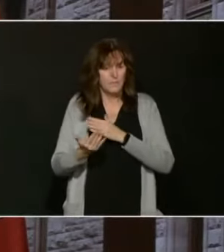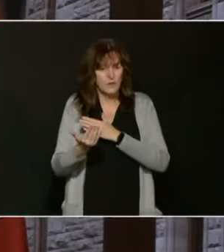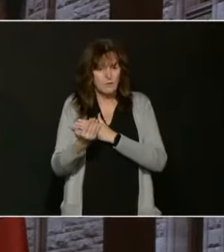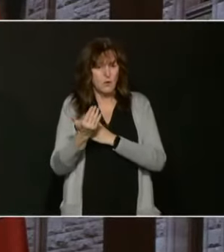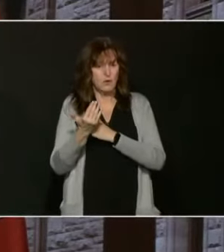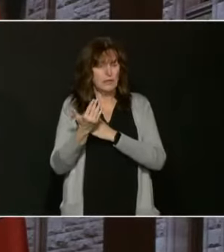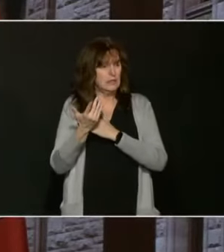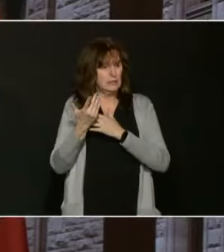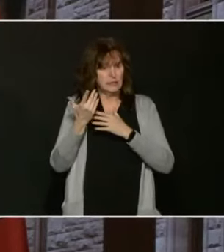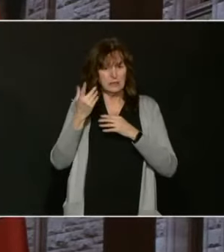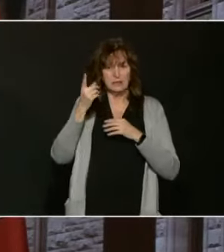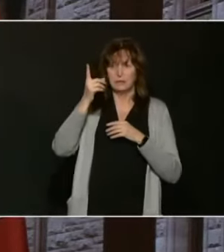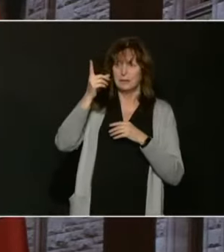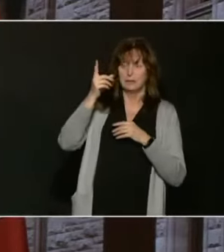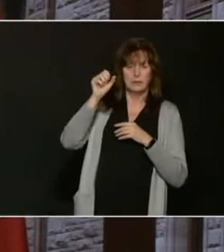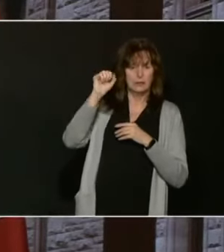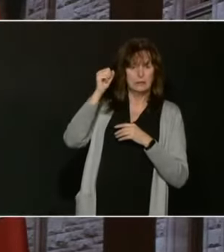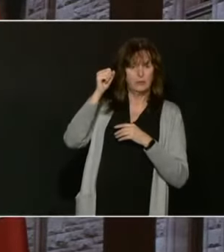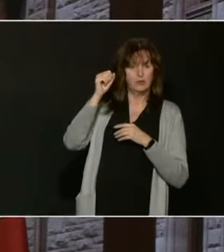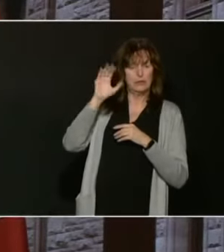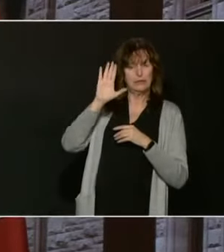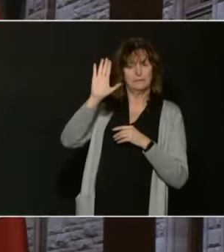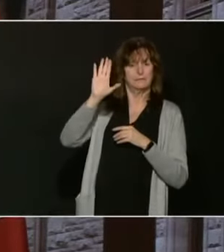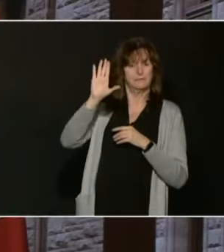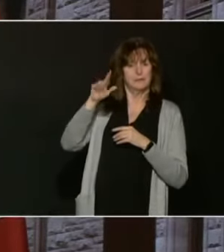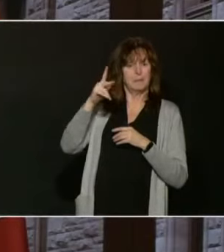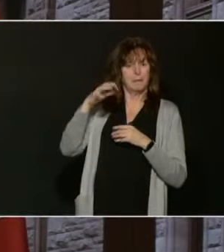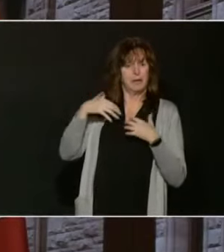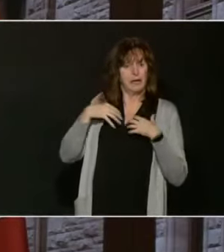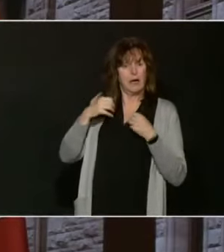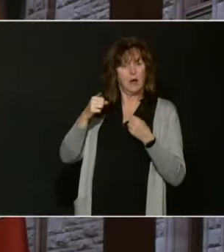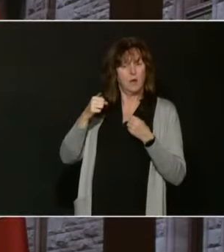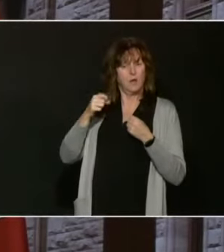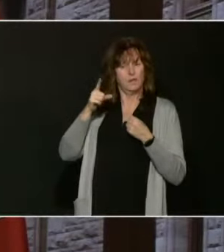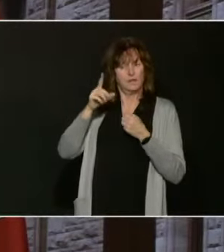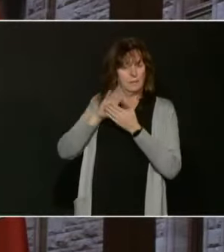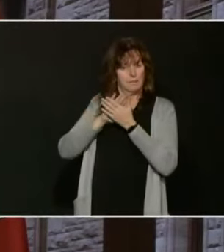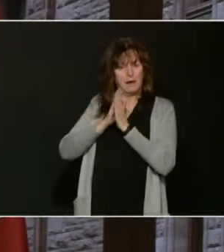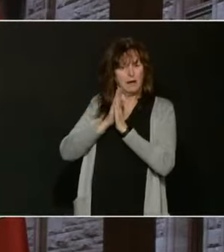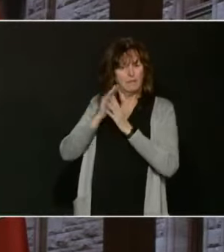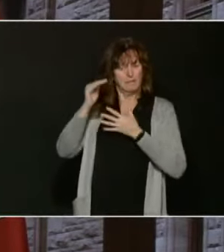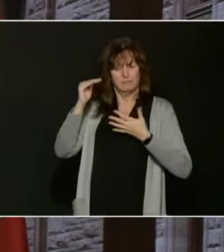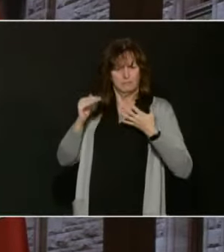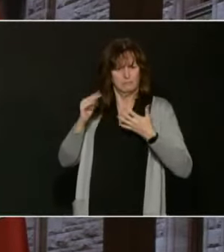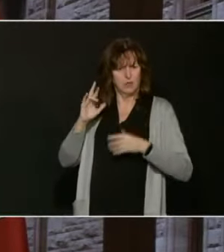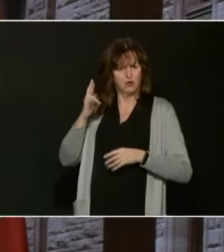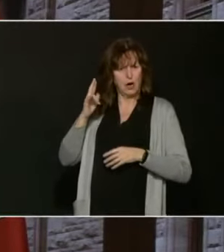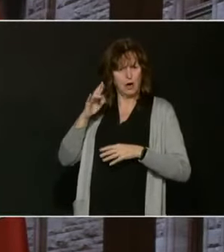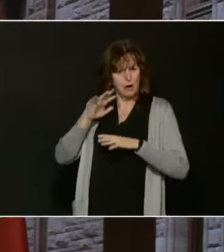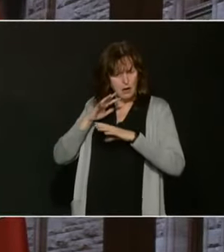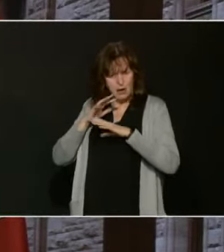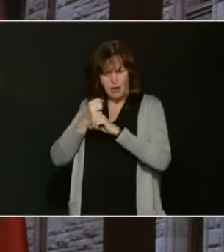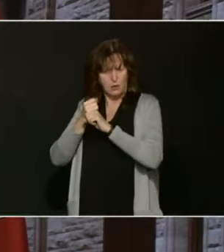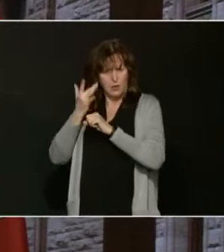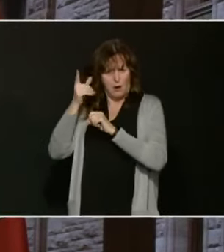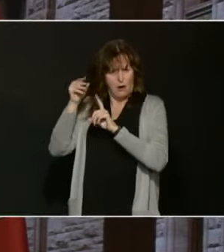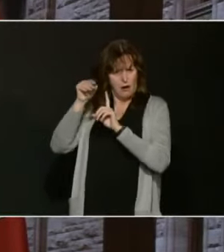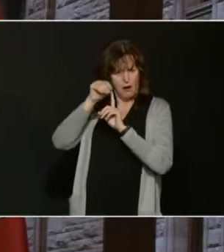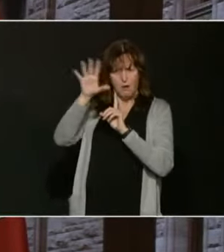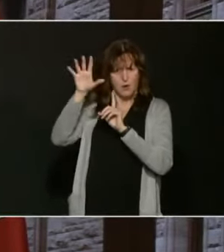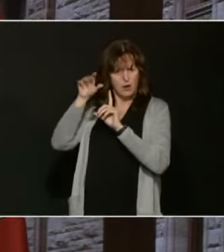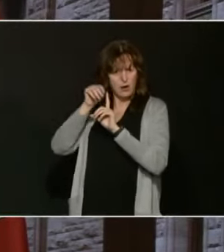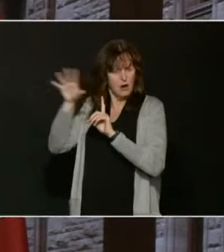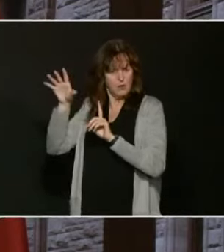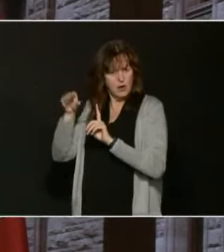Districts region, moving them into the gray lockdown due to a number of outbreaks that have accrued very rapidly in the area,